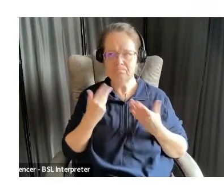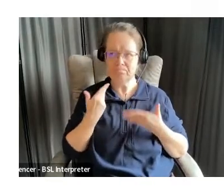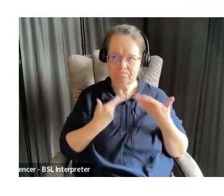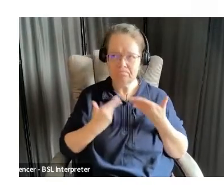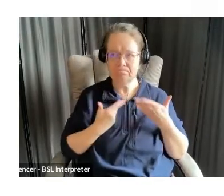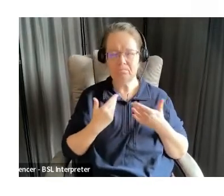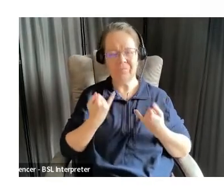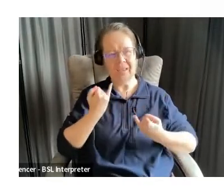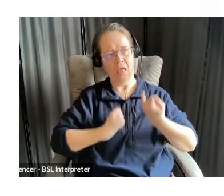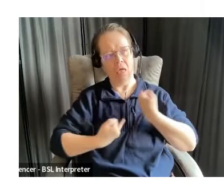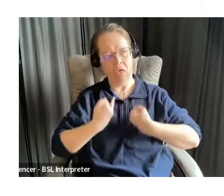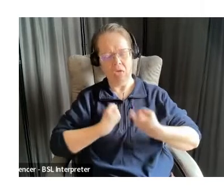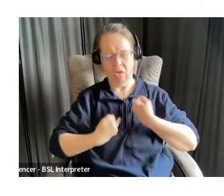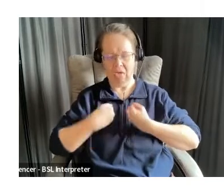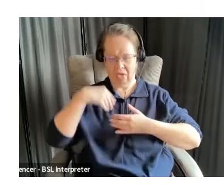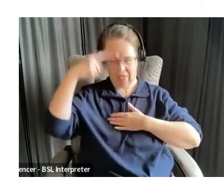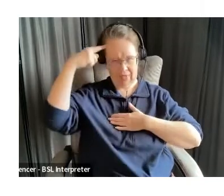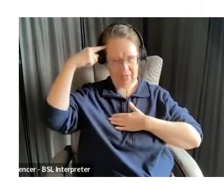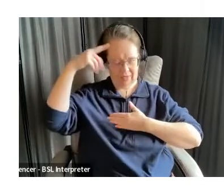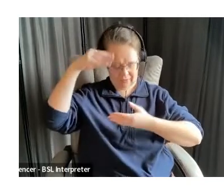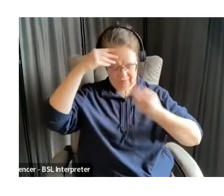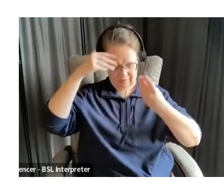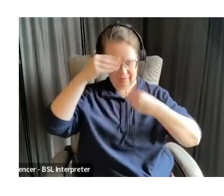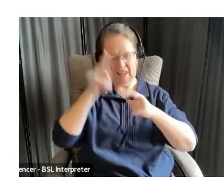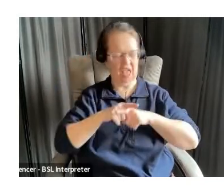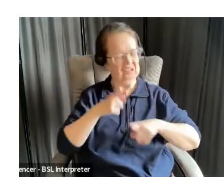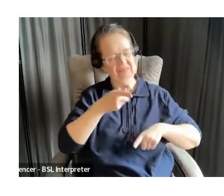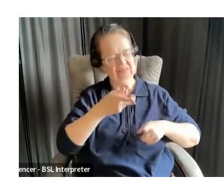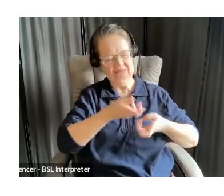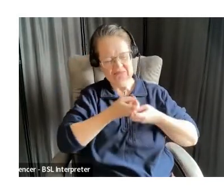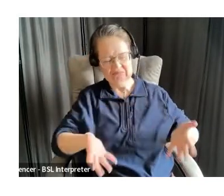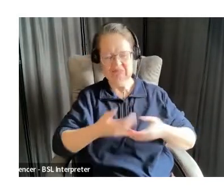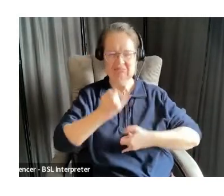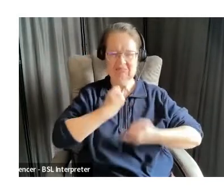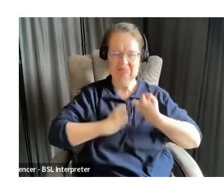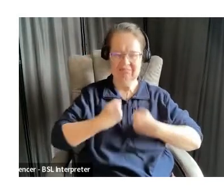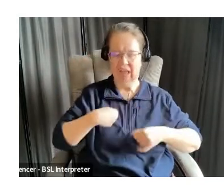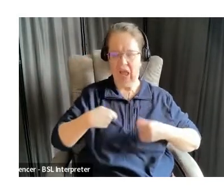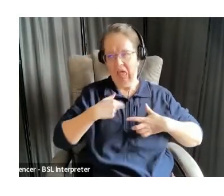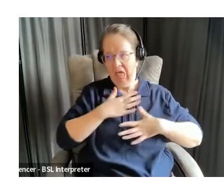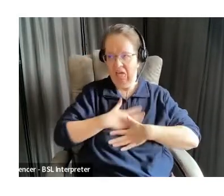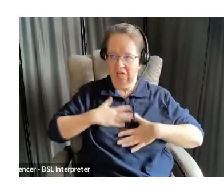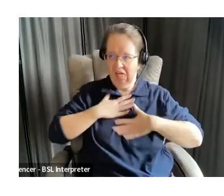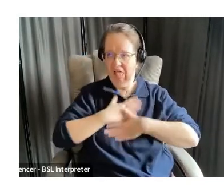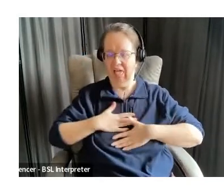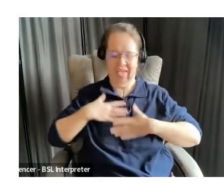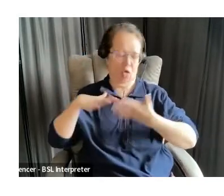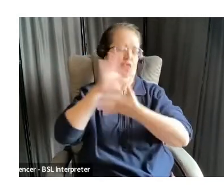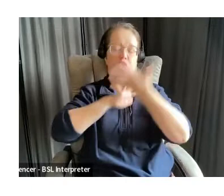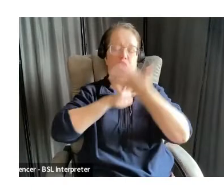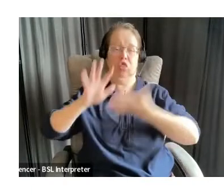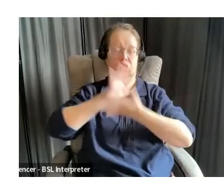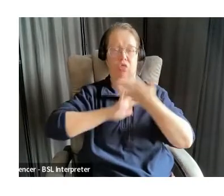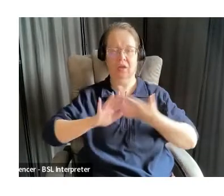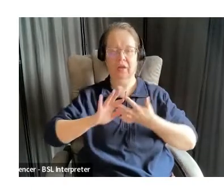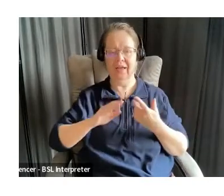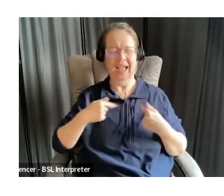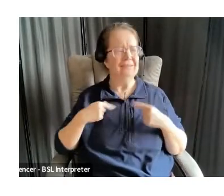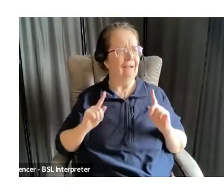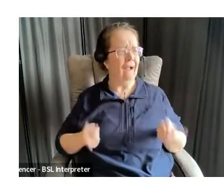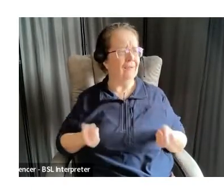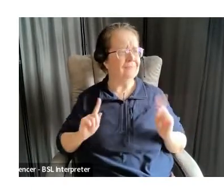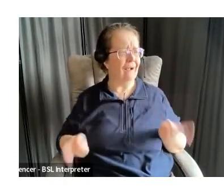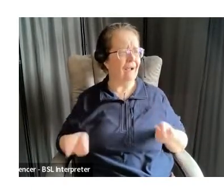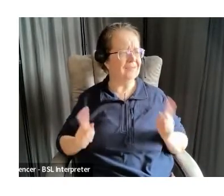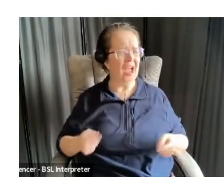that criticizes that we have going on inside our head, and we end up getting ourselves into a real muddle, into a real loop. I can't do this